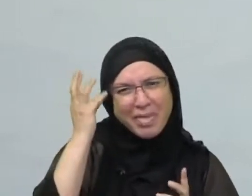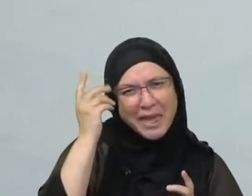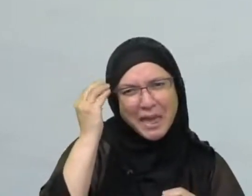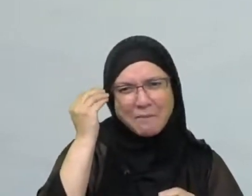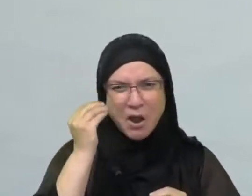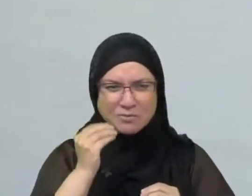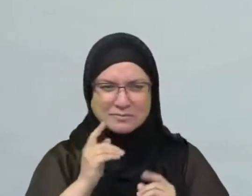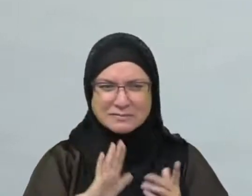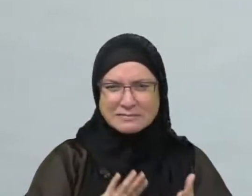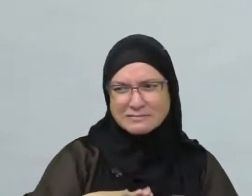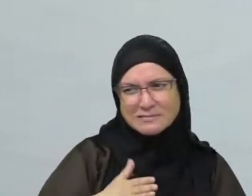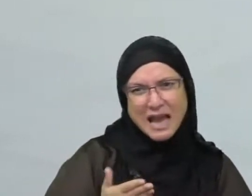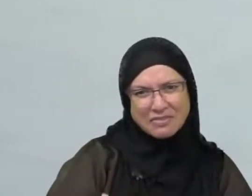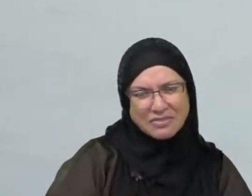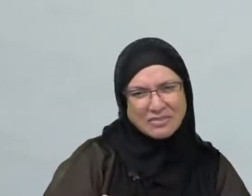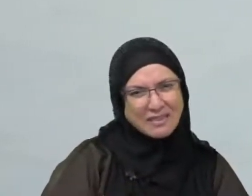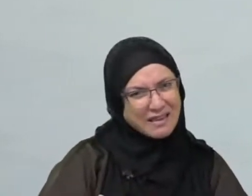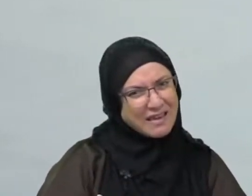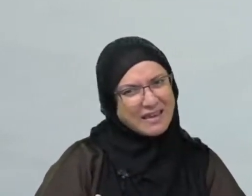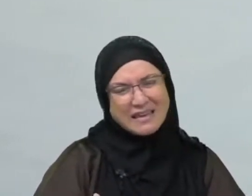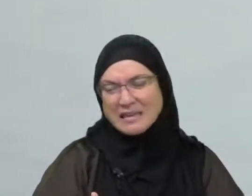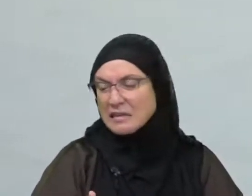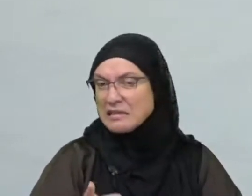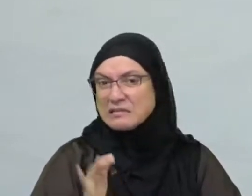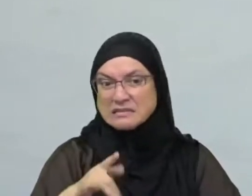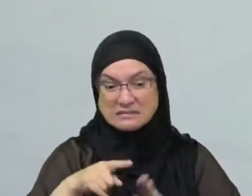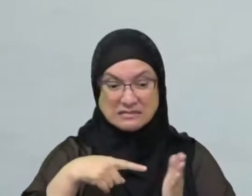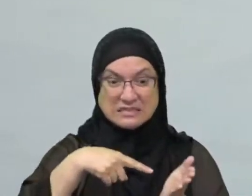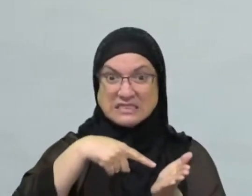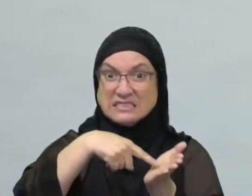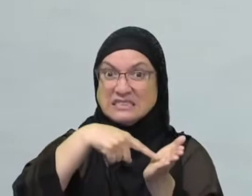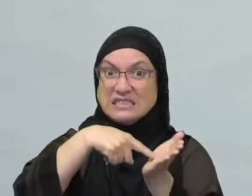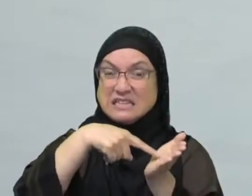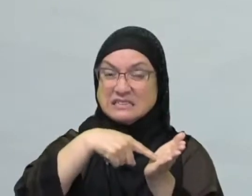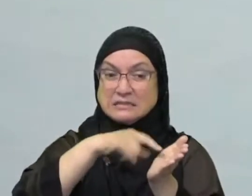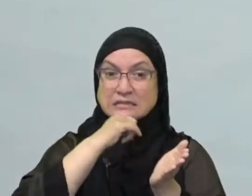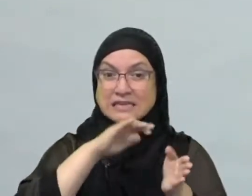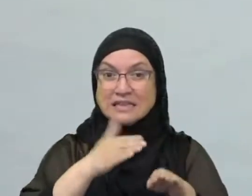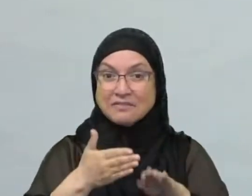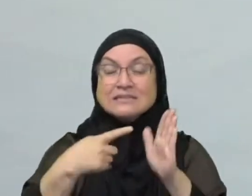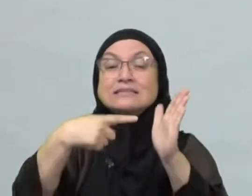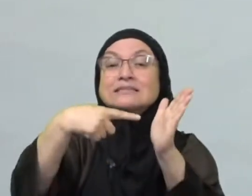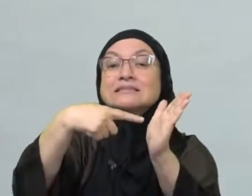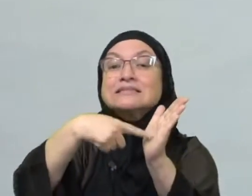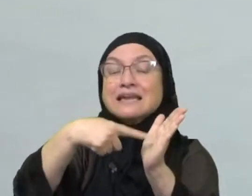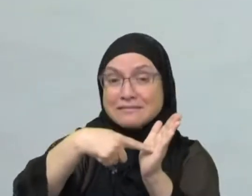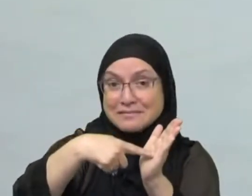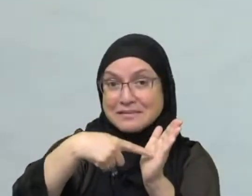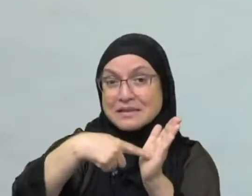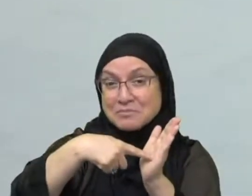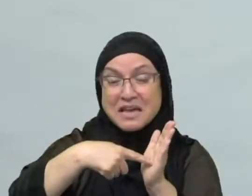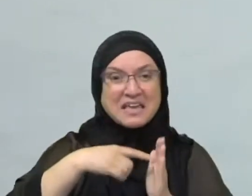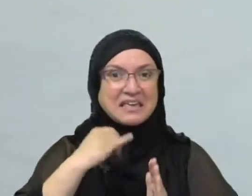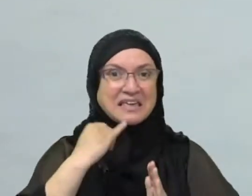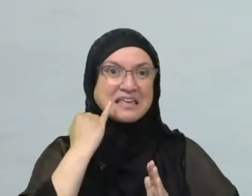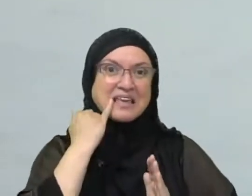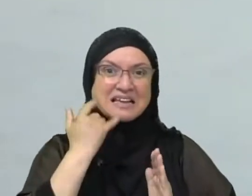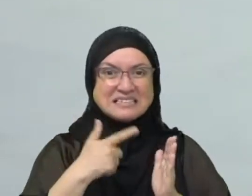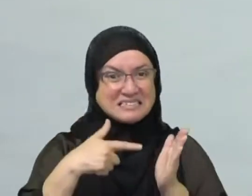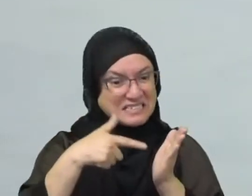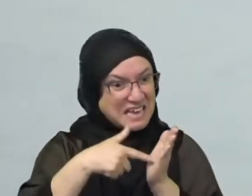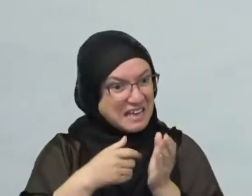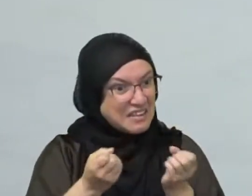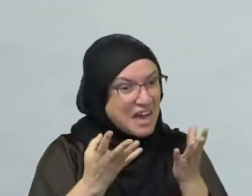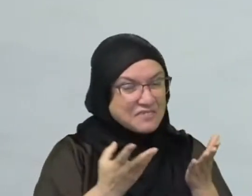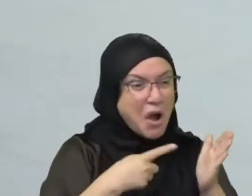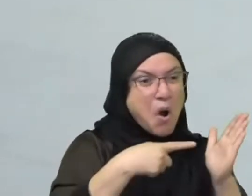to find ways out of things, and you get good at lying, you get good at breaking promises, and you start to acquire traits that are undesirable